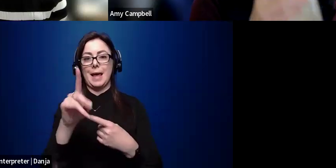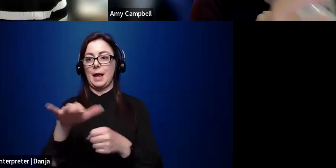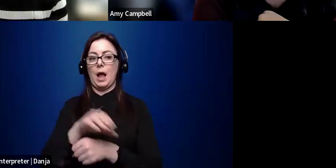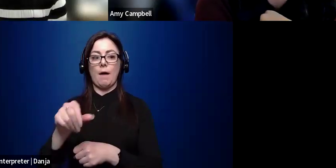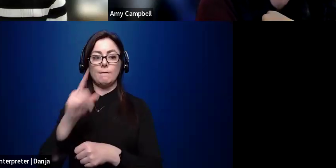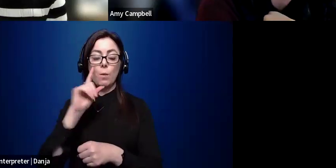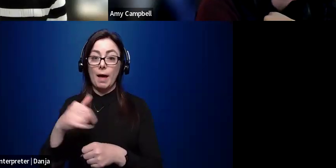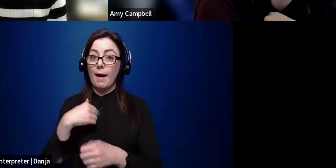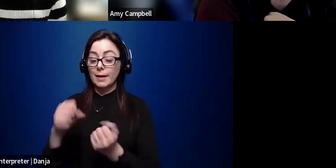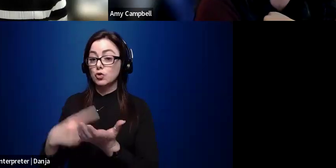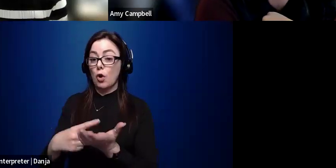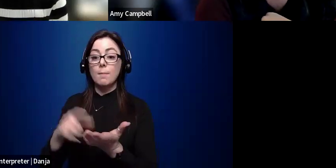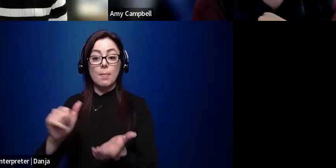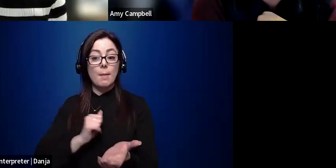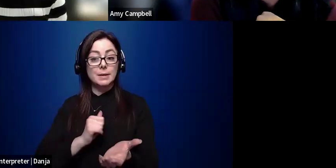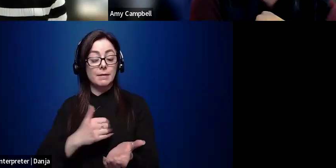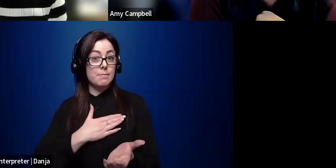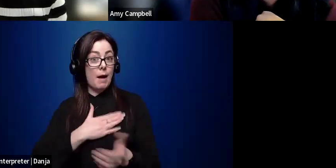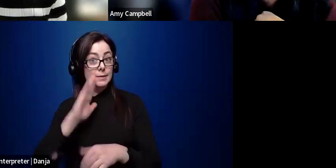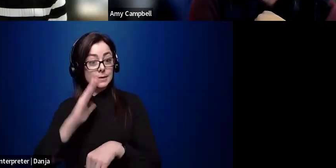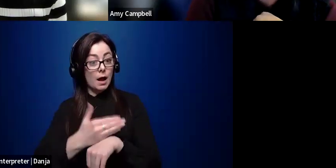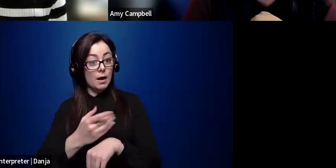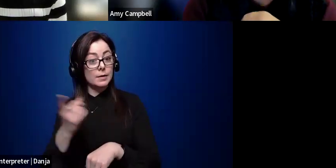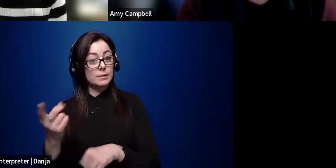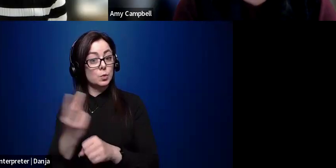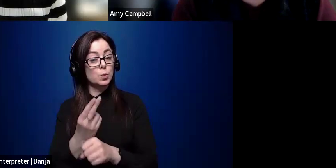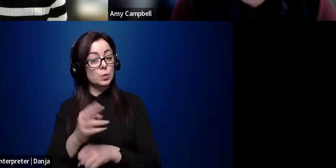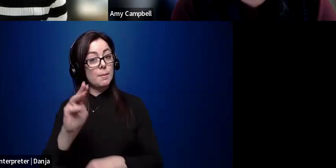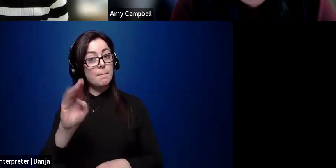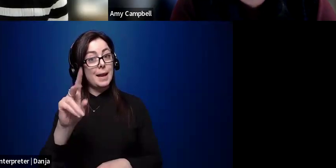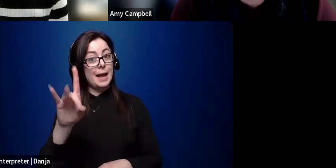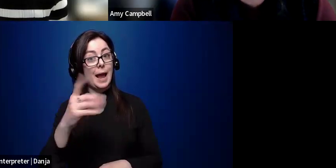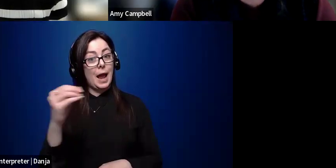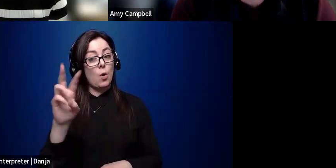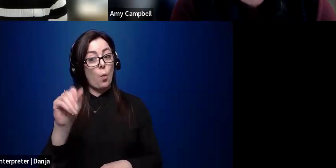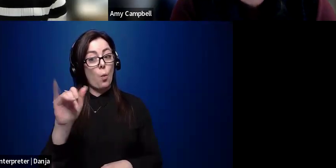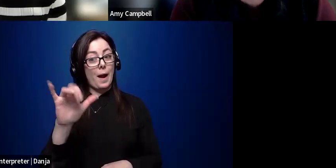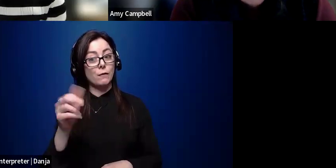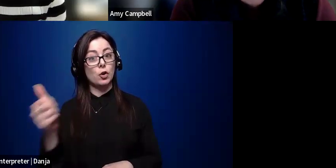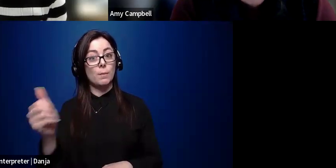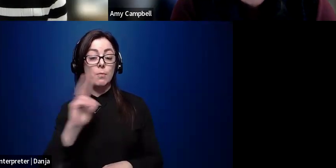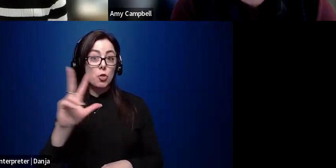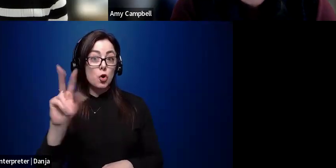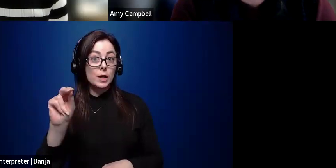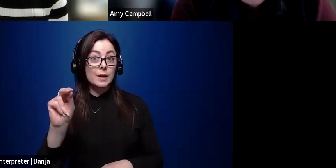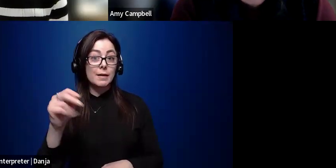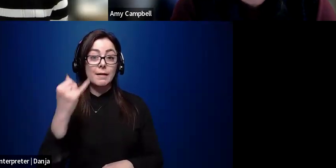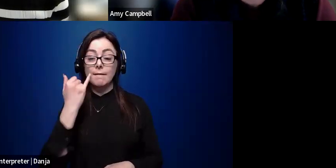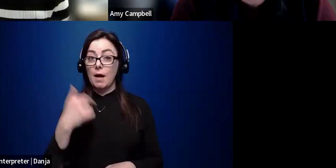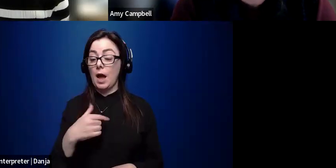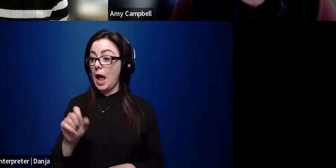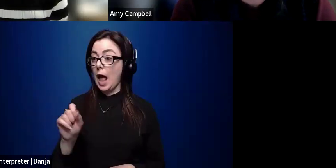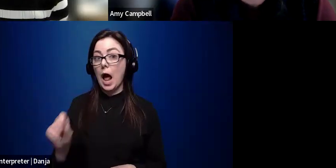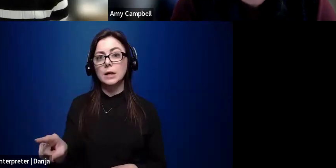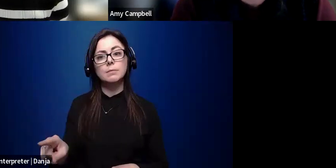can speak to that personally. My son is on Medicaid and a waiver. He's 30 years old. If I asked him,